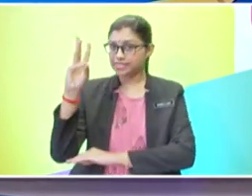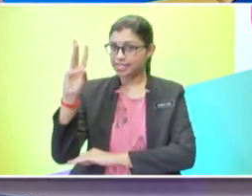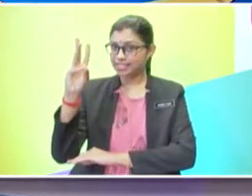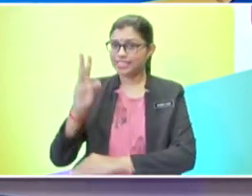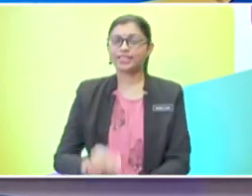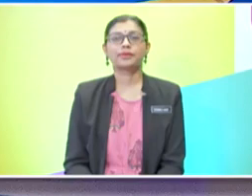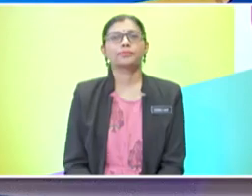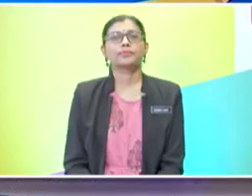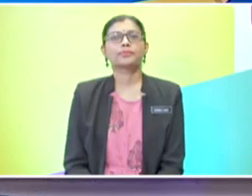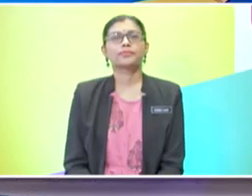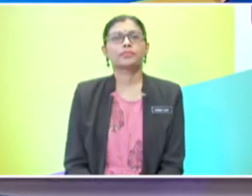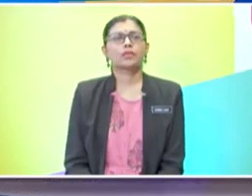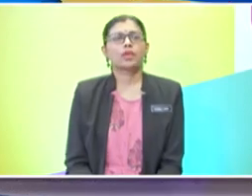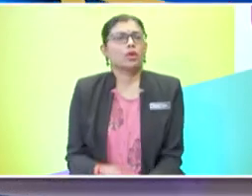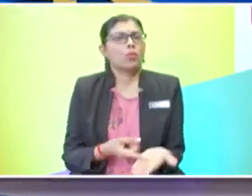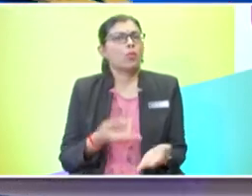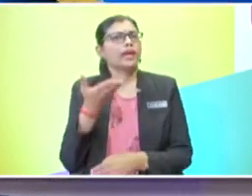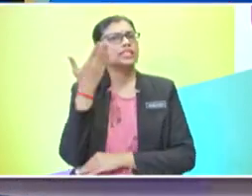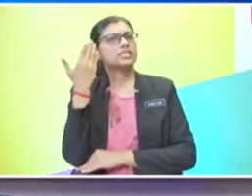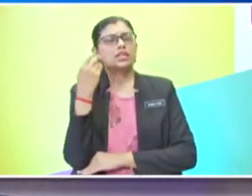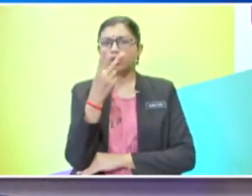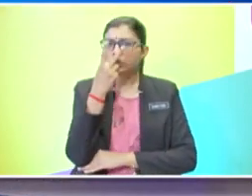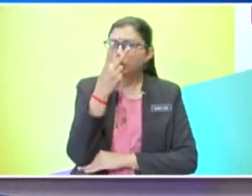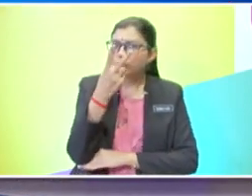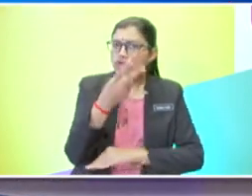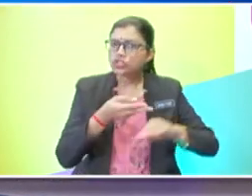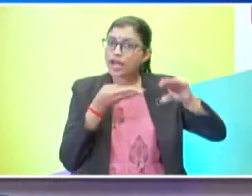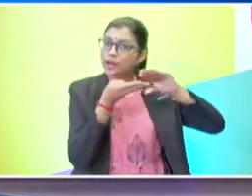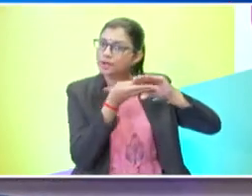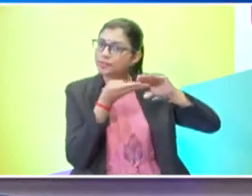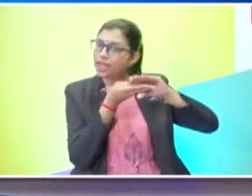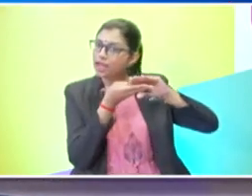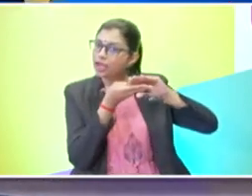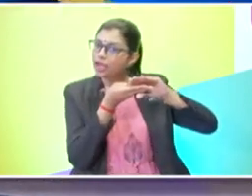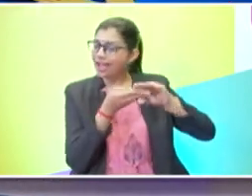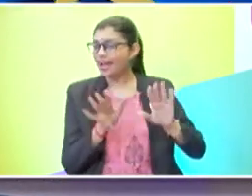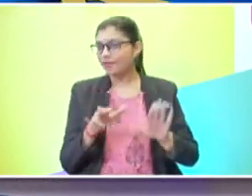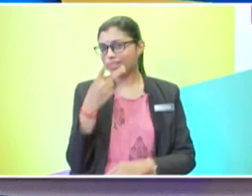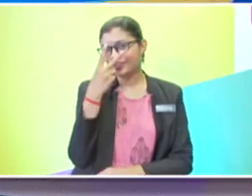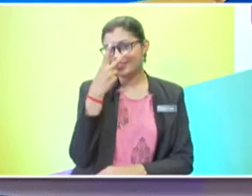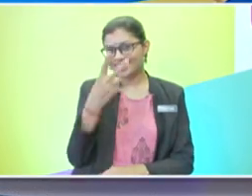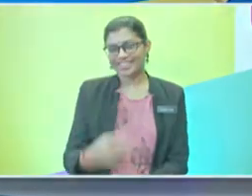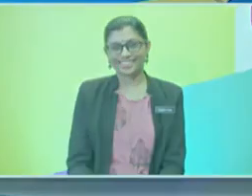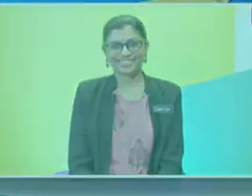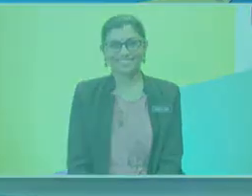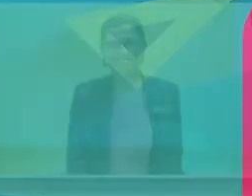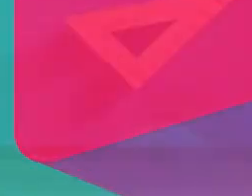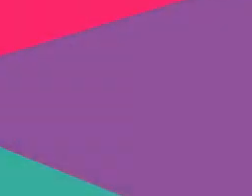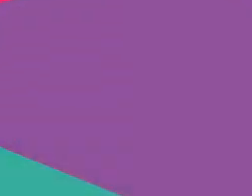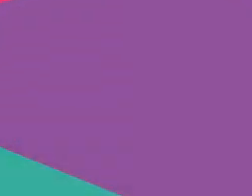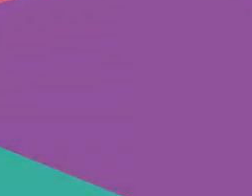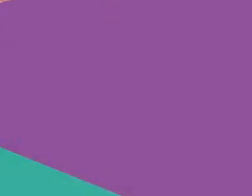the bank and interest rate got to do with what we're going to learn today? Ha! But before that, let's have a look at the teacher's profile.